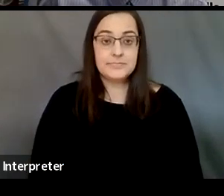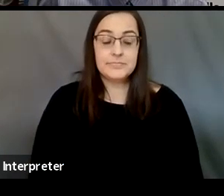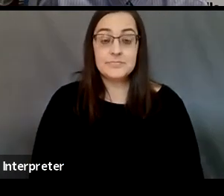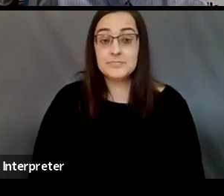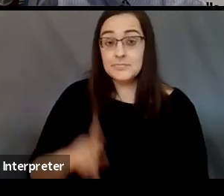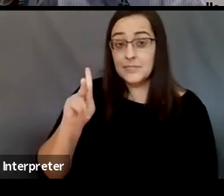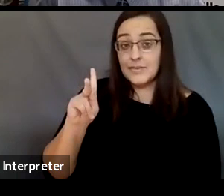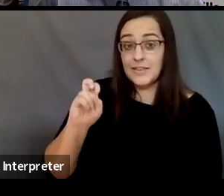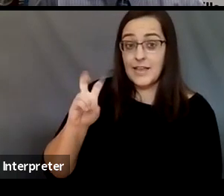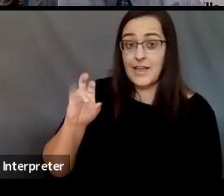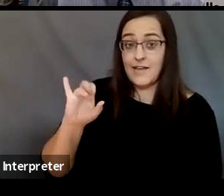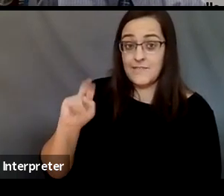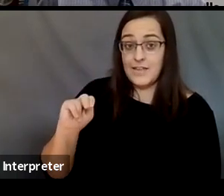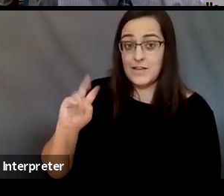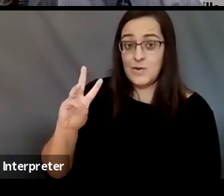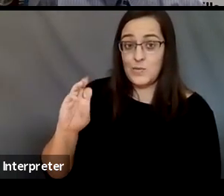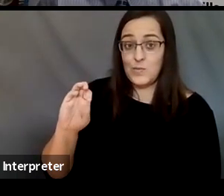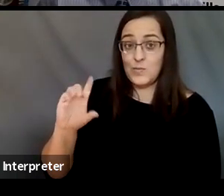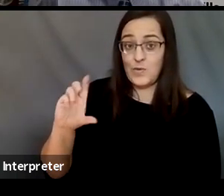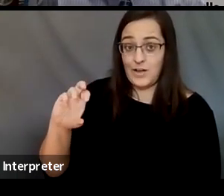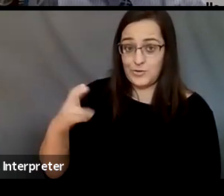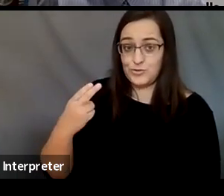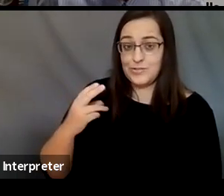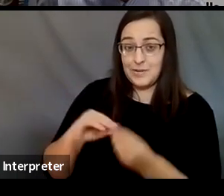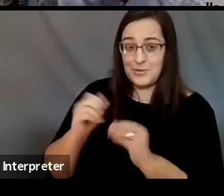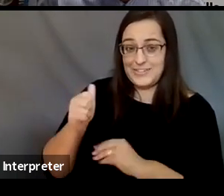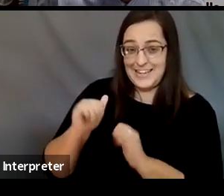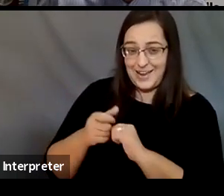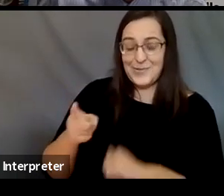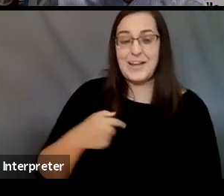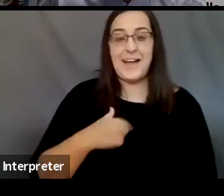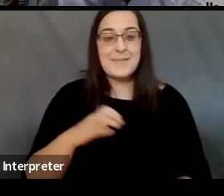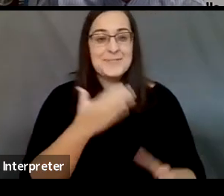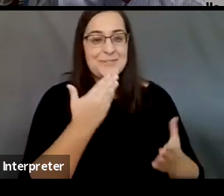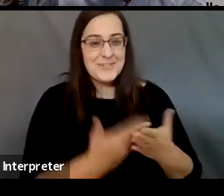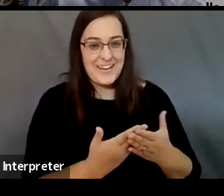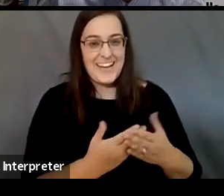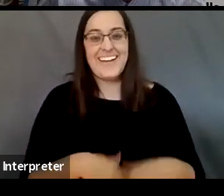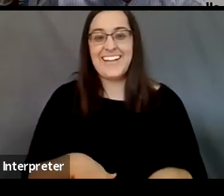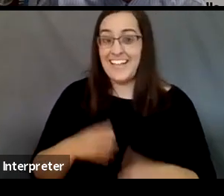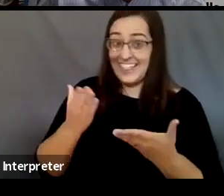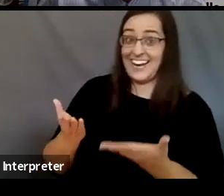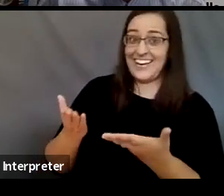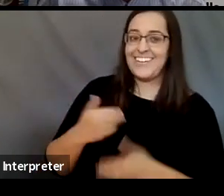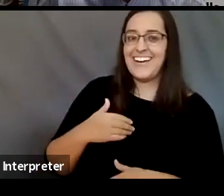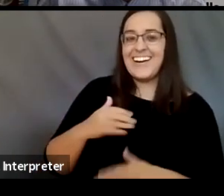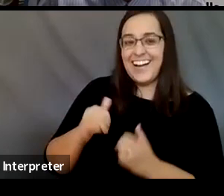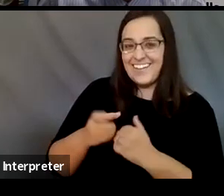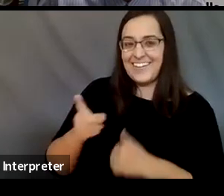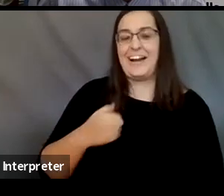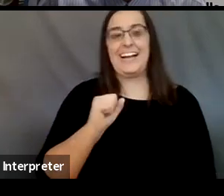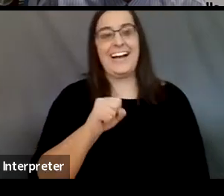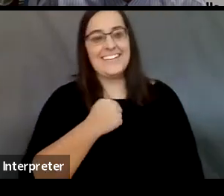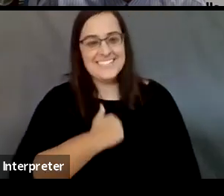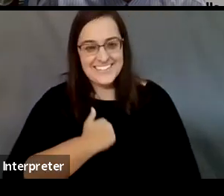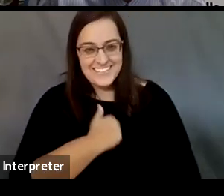Kevin Welch of News Channel 10, how are you? Doing well, thanks. There you are, Kevin, how are you? Yeah, sorry.